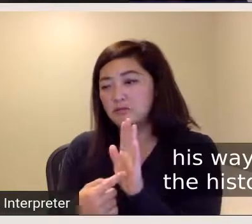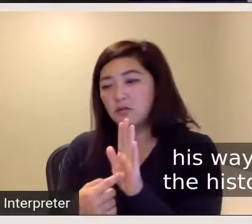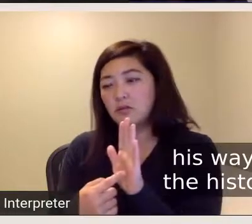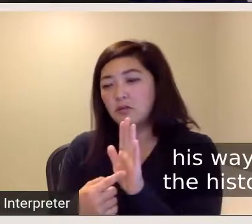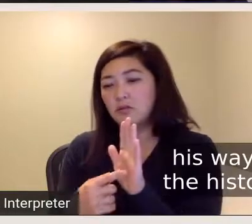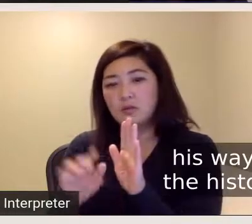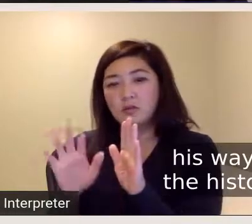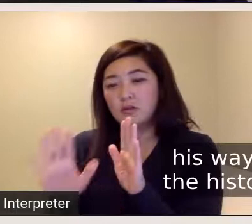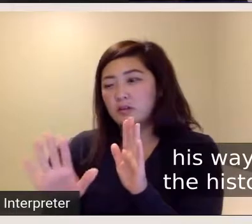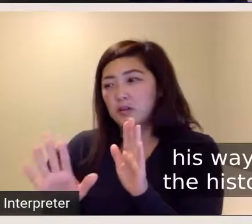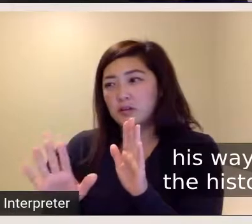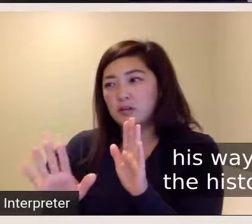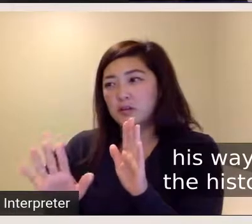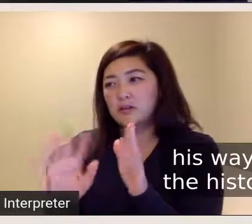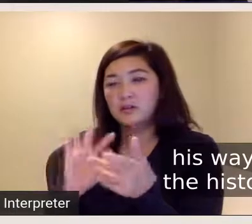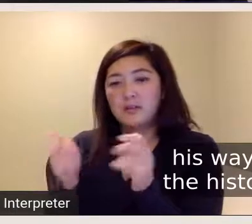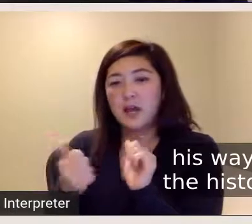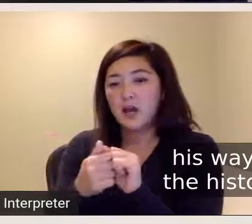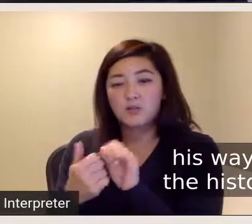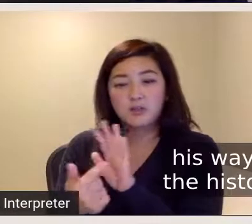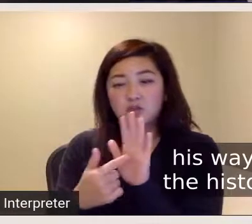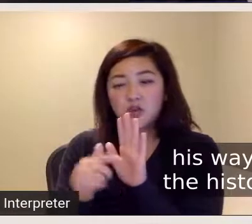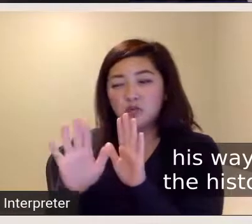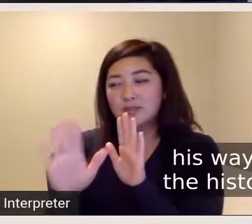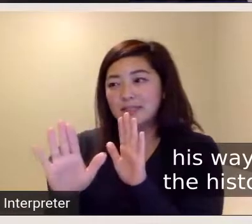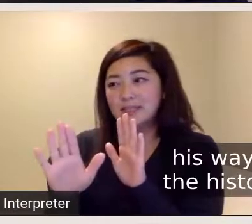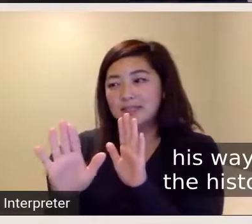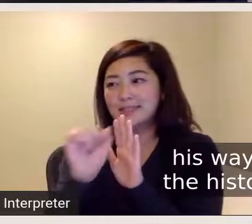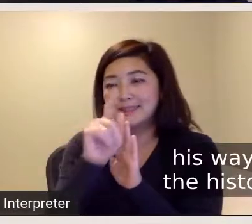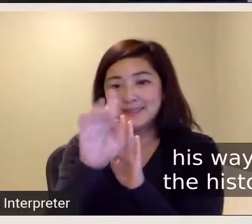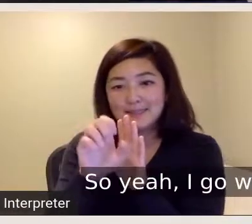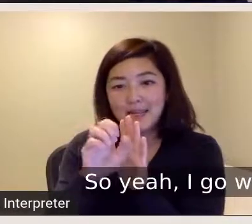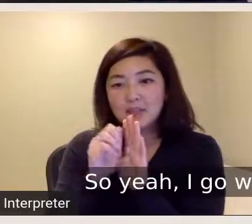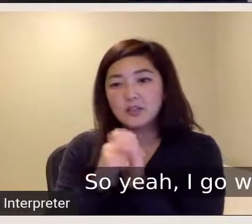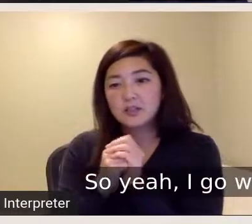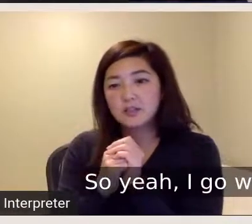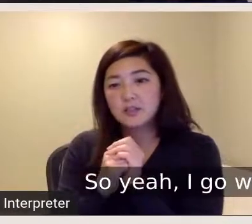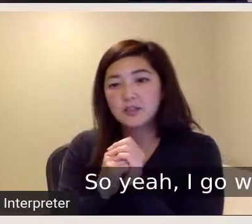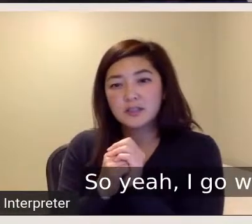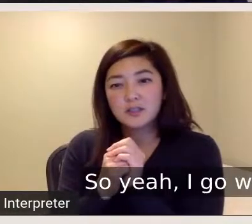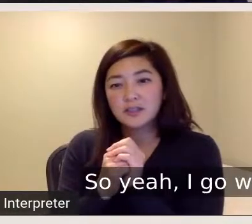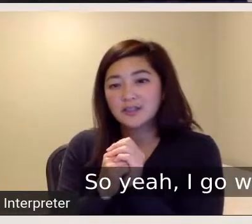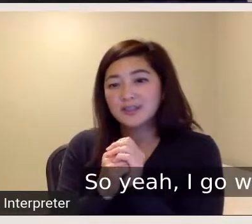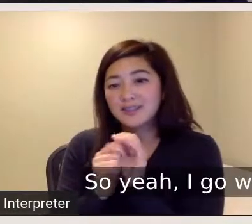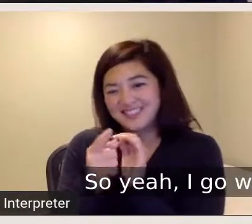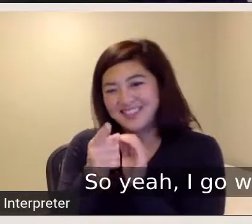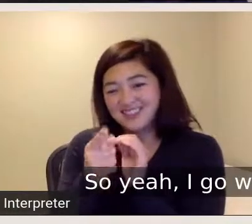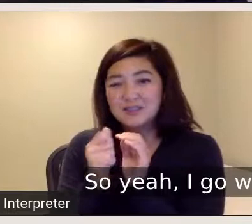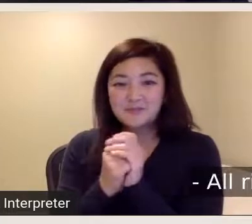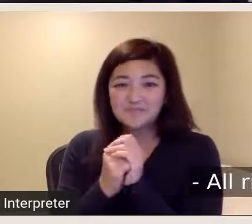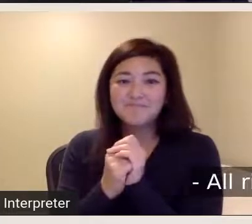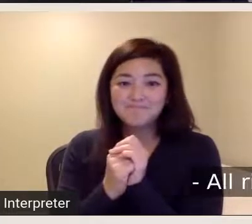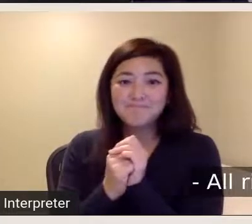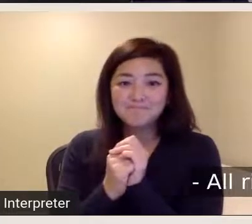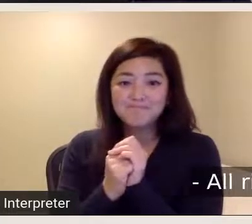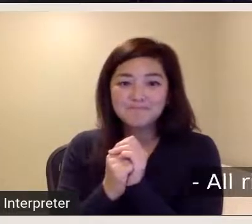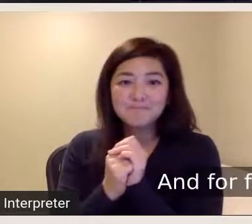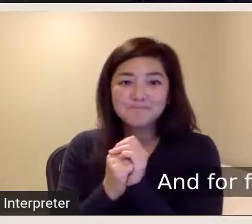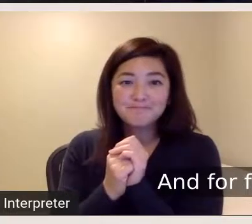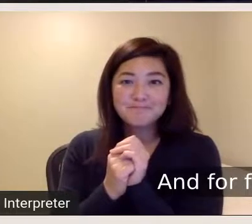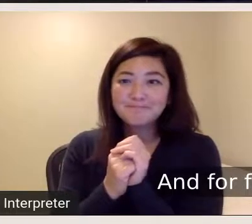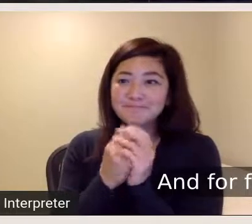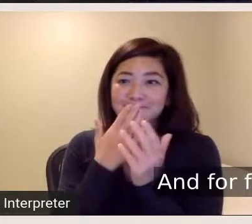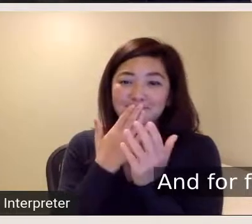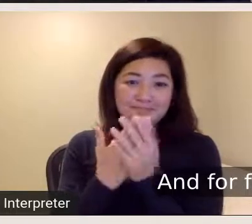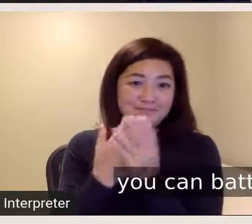his way of capturing the history of cinema. So yeah, I go with Tenkose. All right, great.